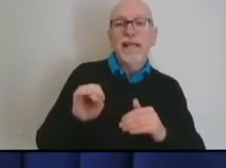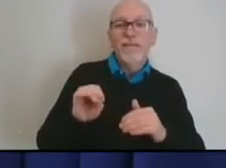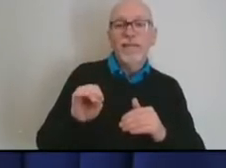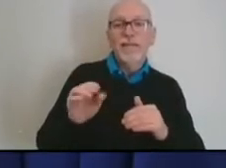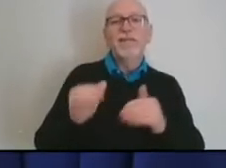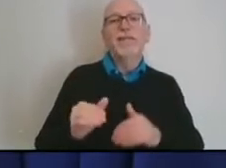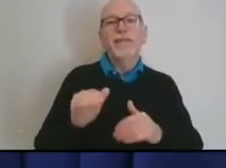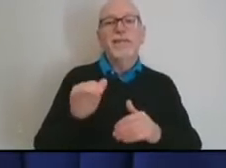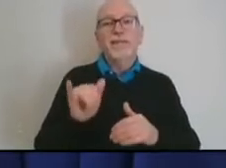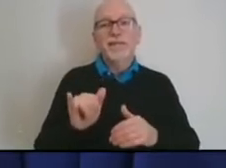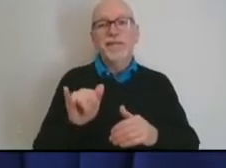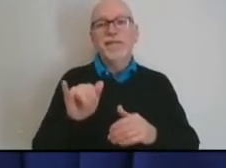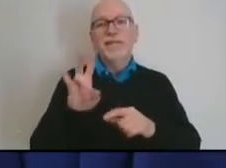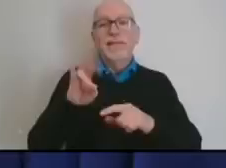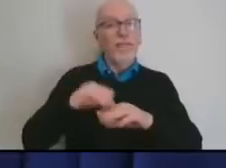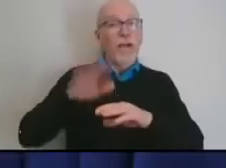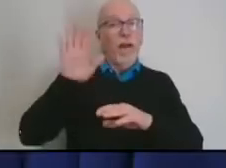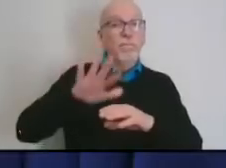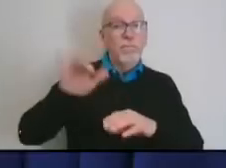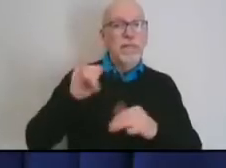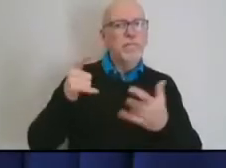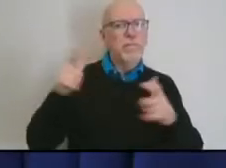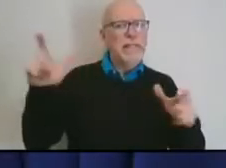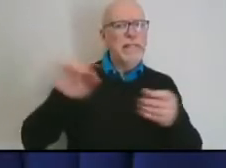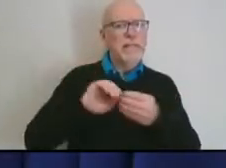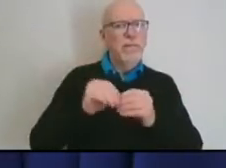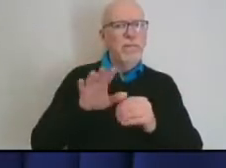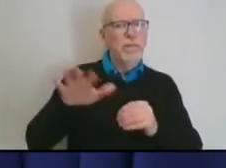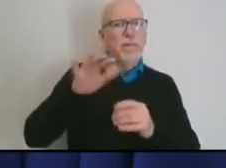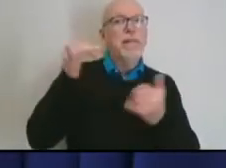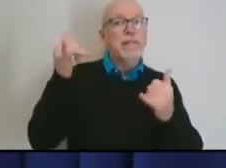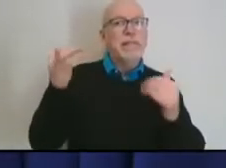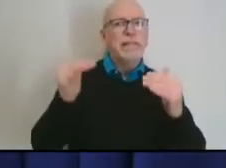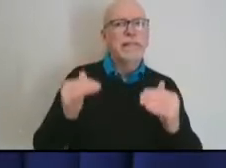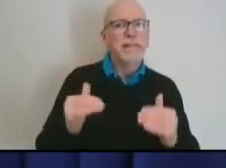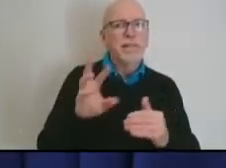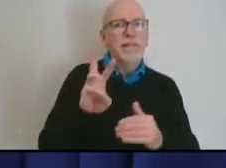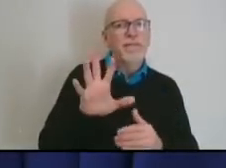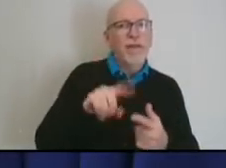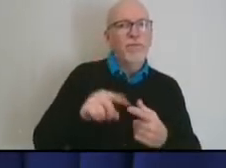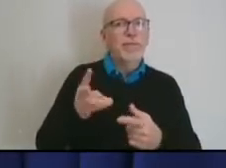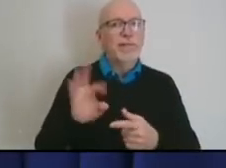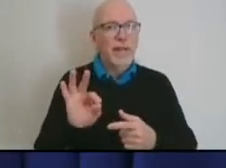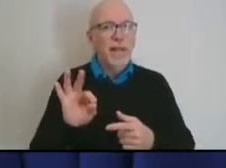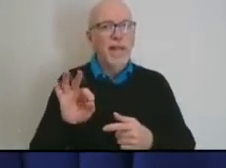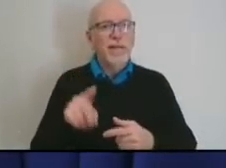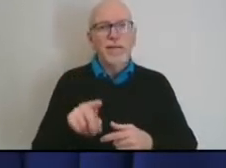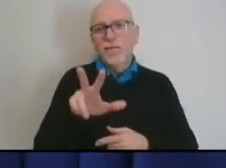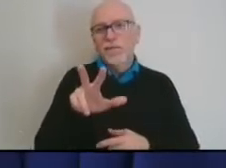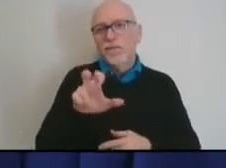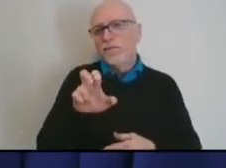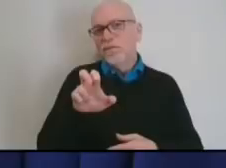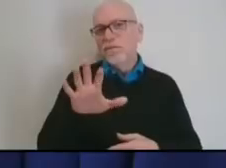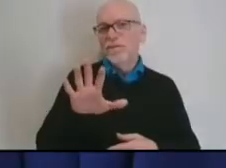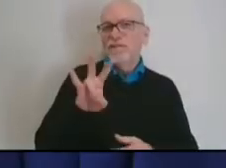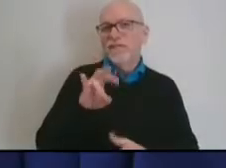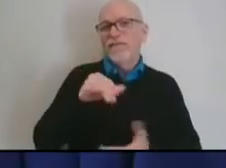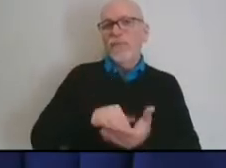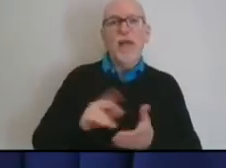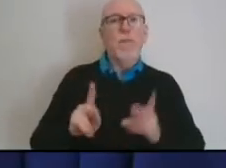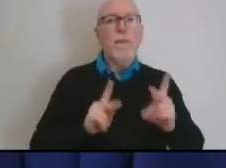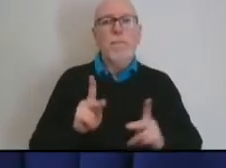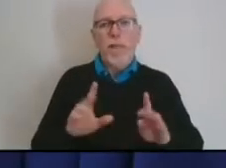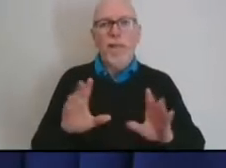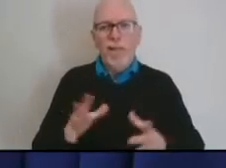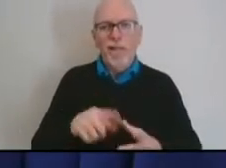it's 70 plus, and that's a big population. Now we're into 65 to 69. That's a 357,000 population.